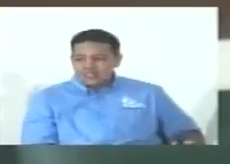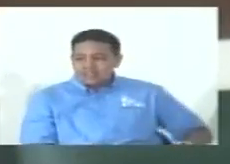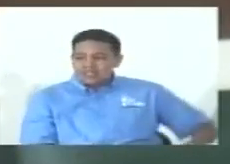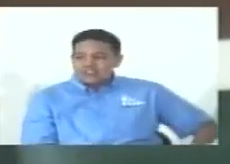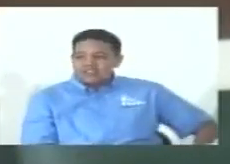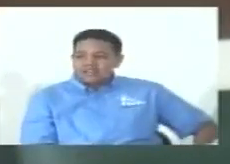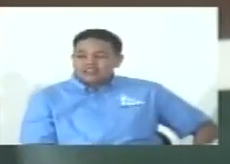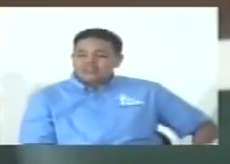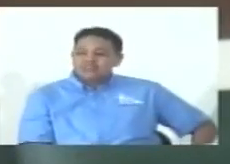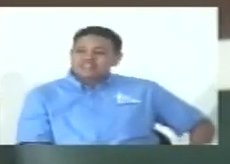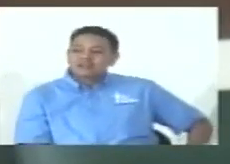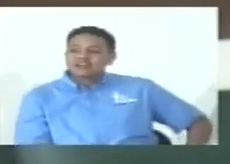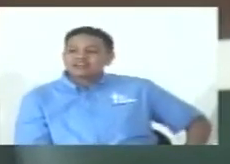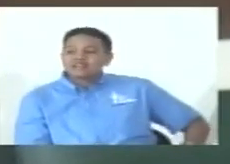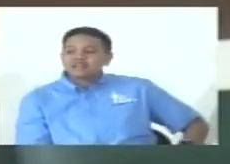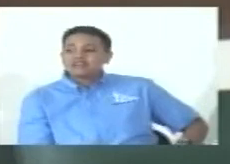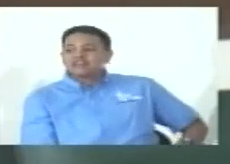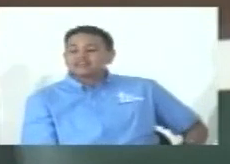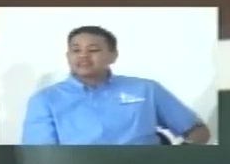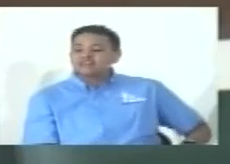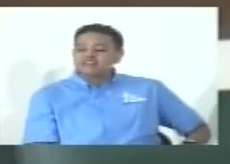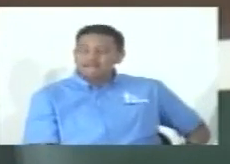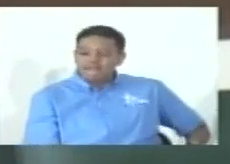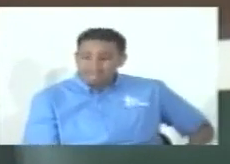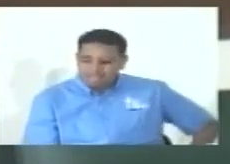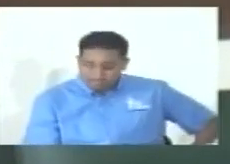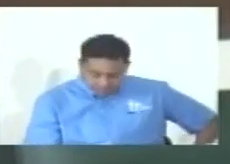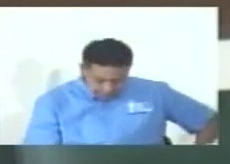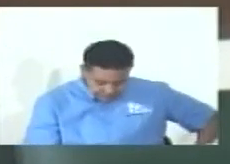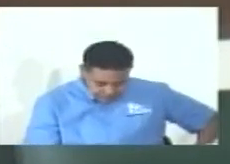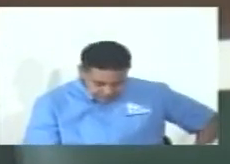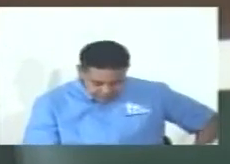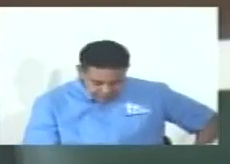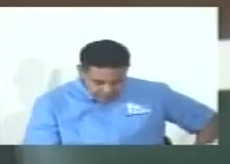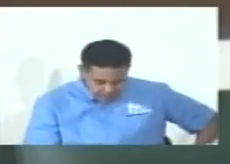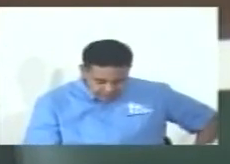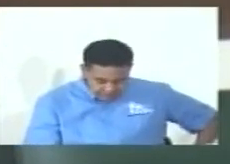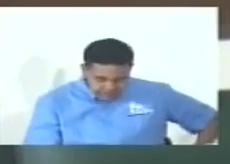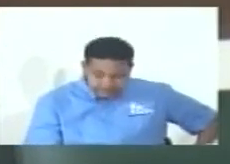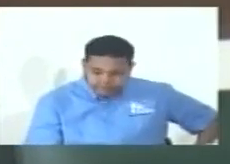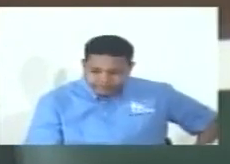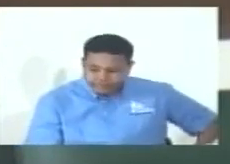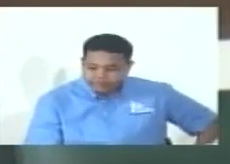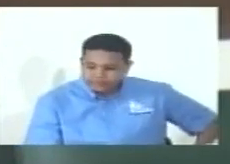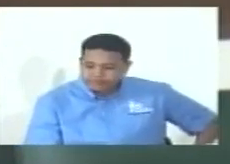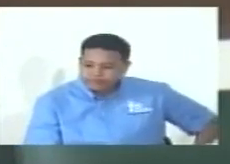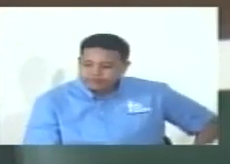that she would express. And what I would say,